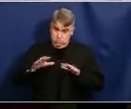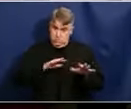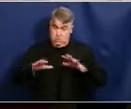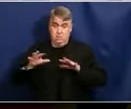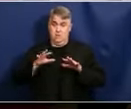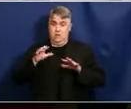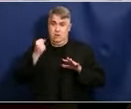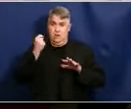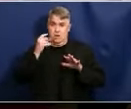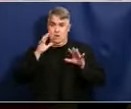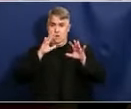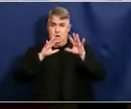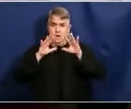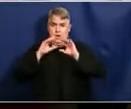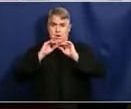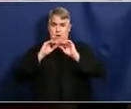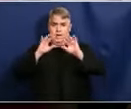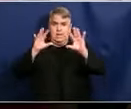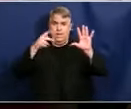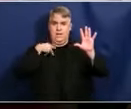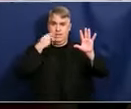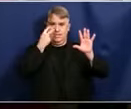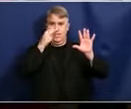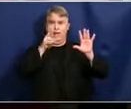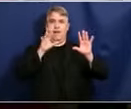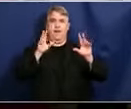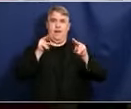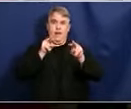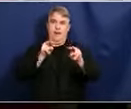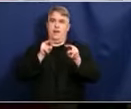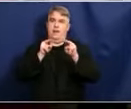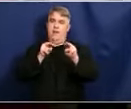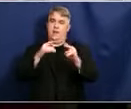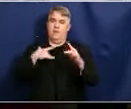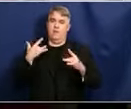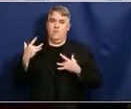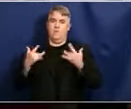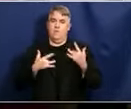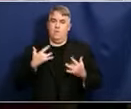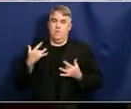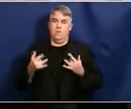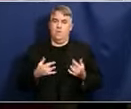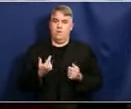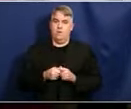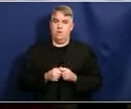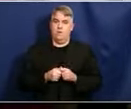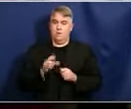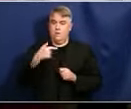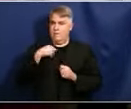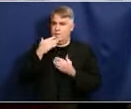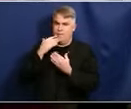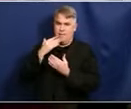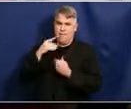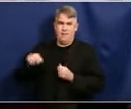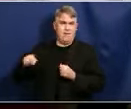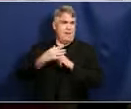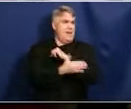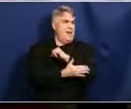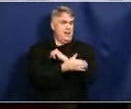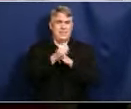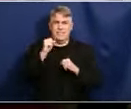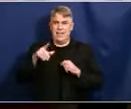the tunnel. I do want to give a big shout out and a big thank you, specifically to county staff for stepping